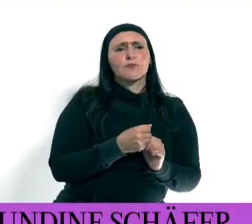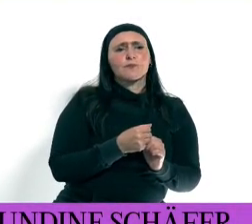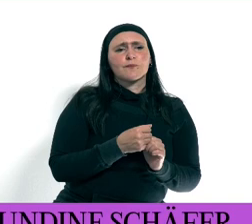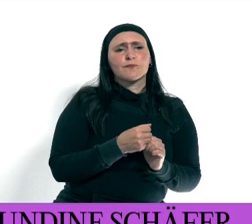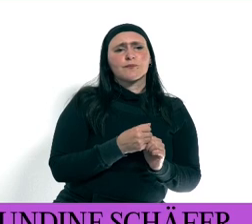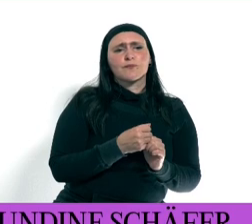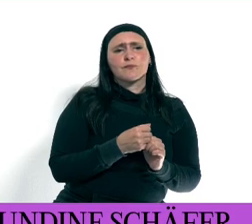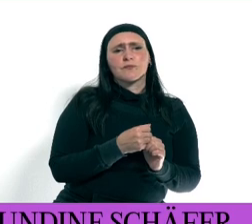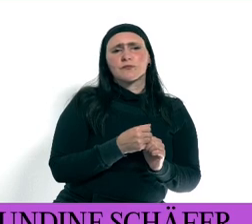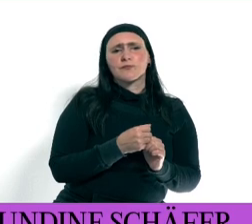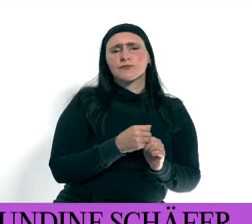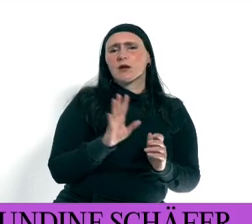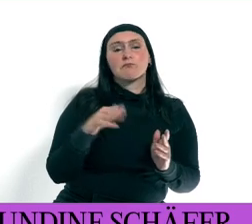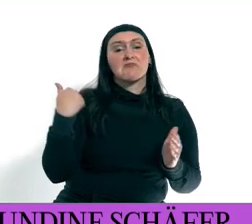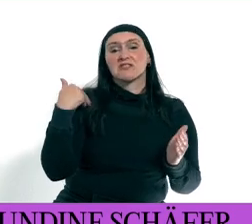the way we have done it.